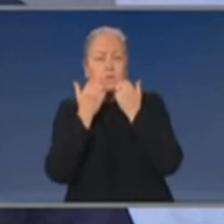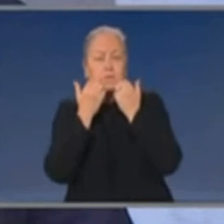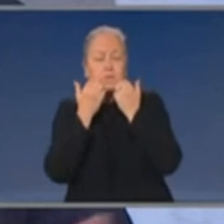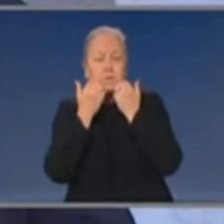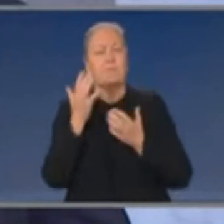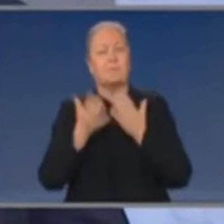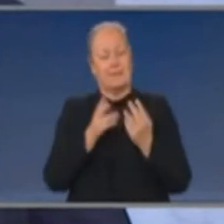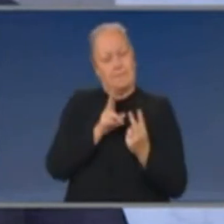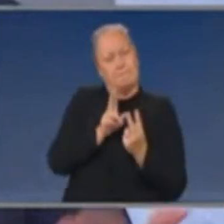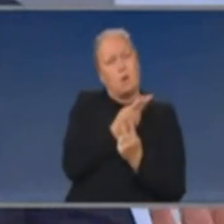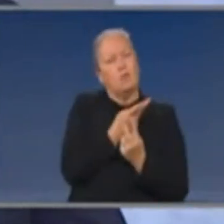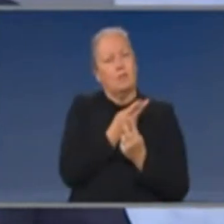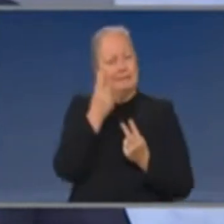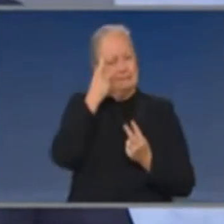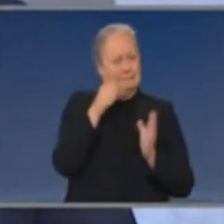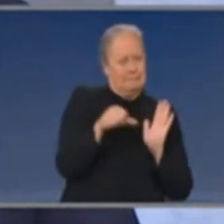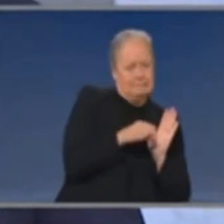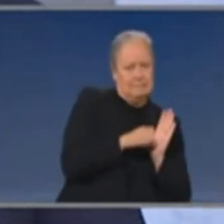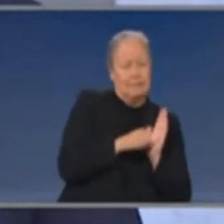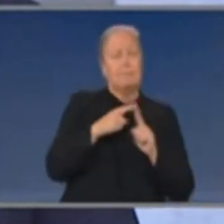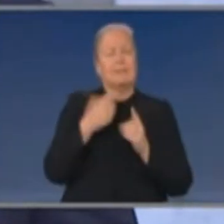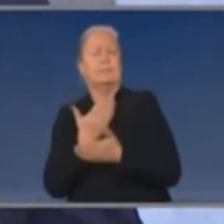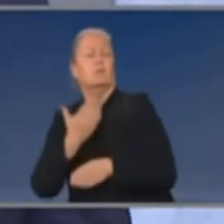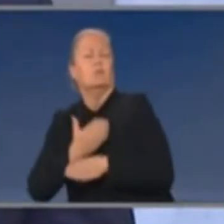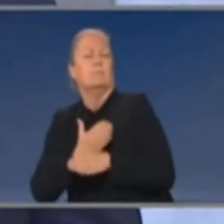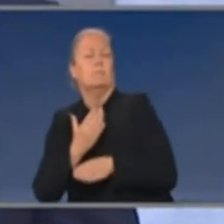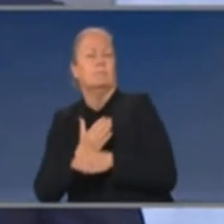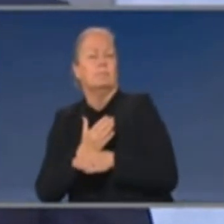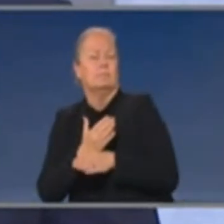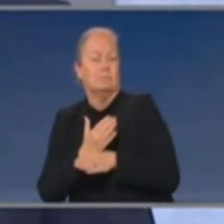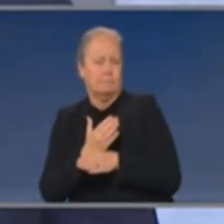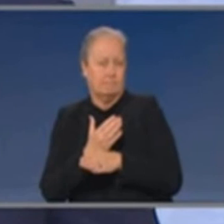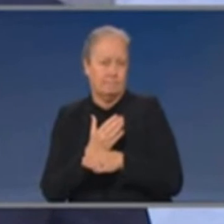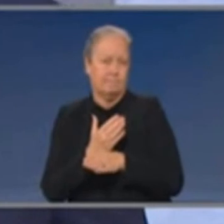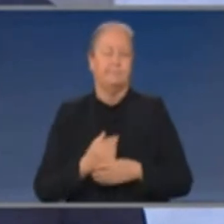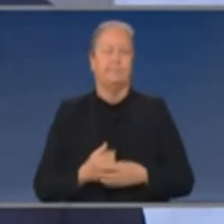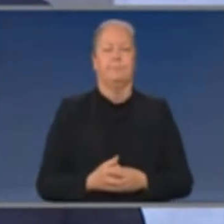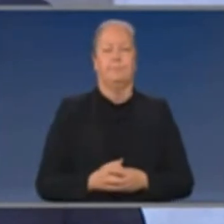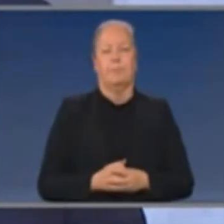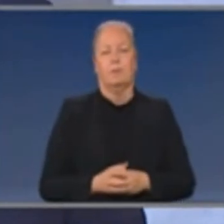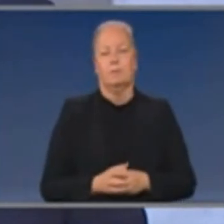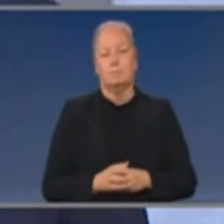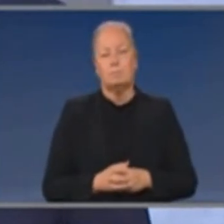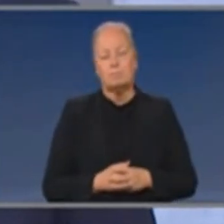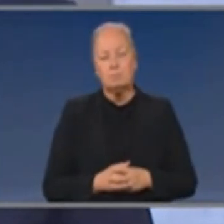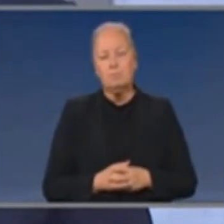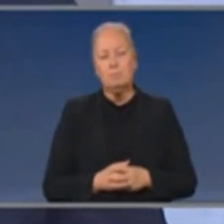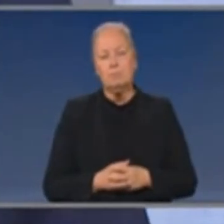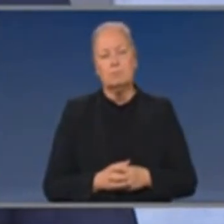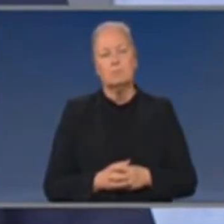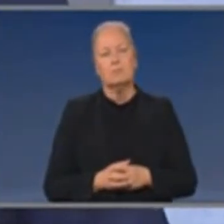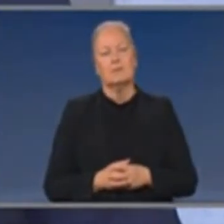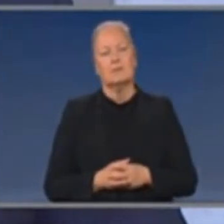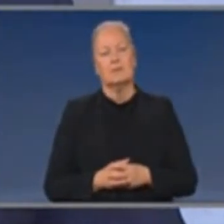the combination. Now, as we know, the effective rate of employment is likely to be far higher than what is illustrated here in these numbers, and